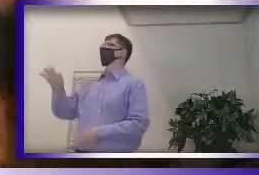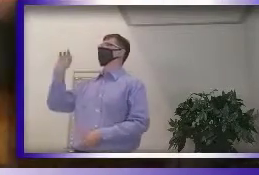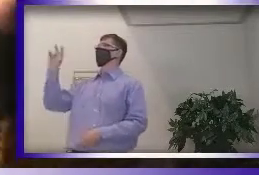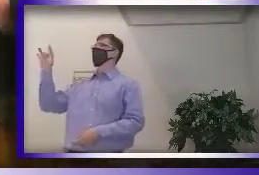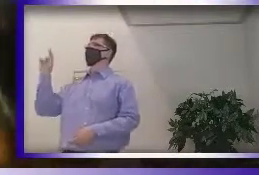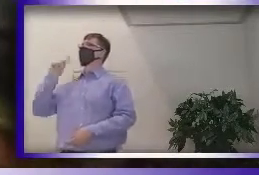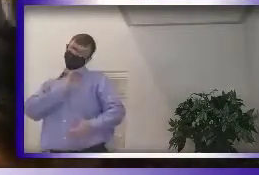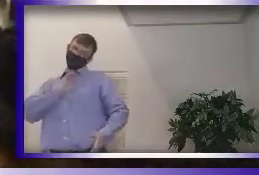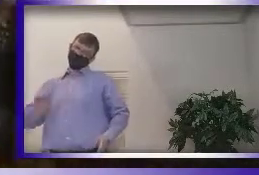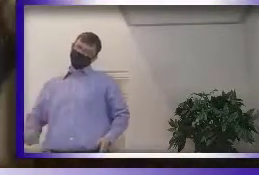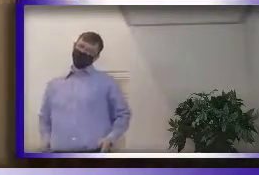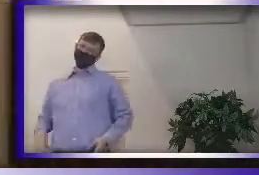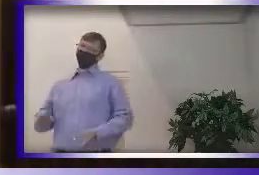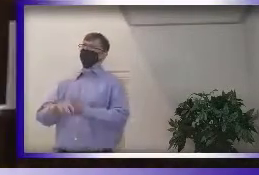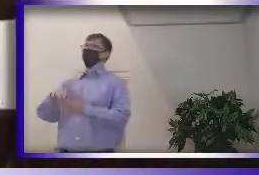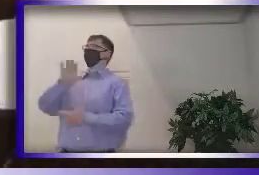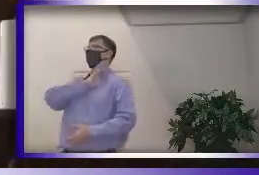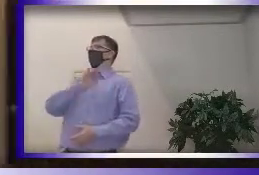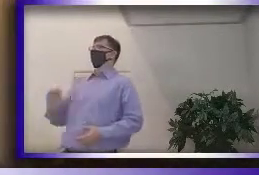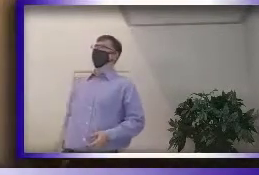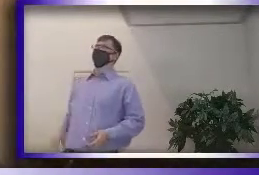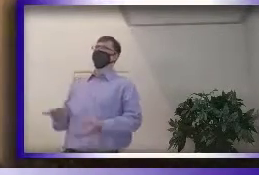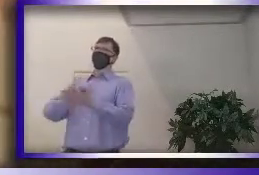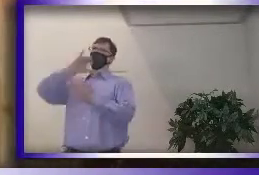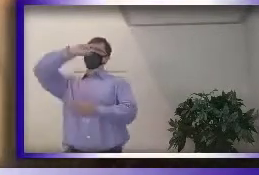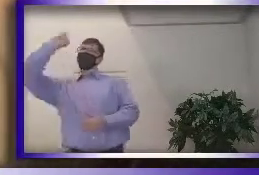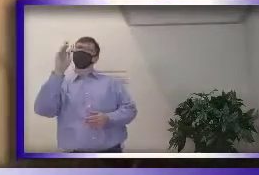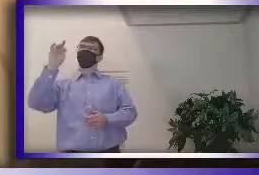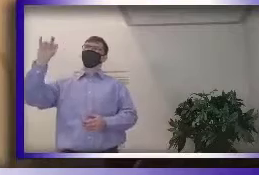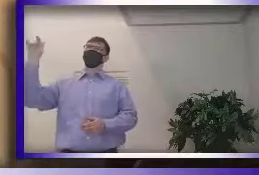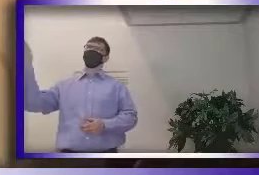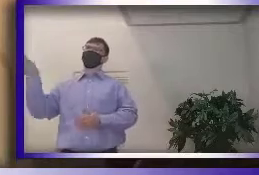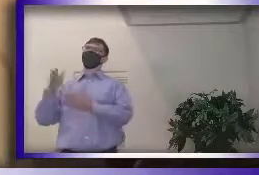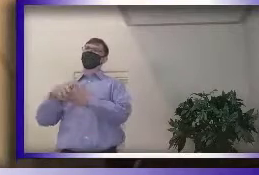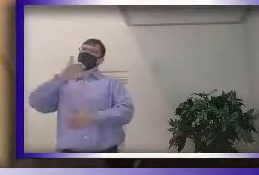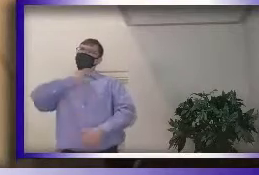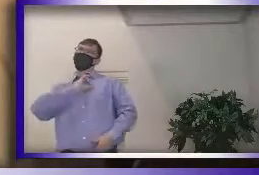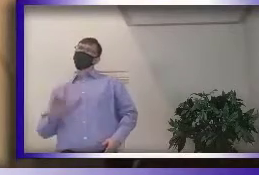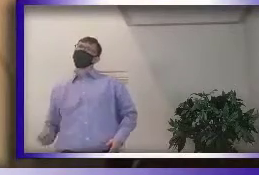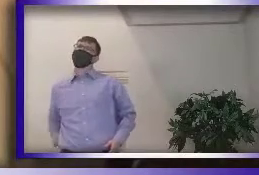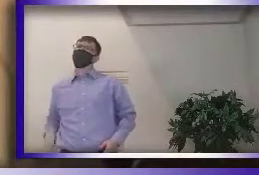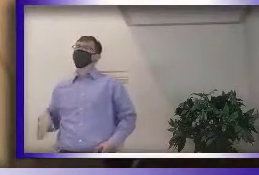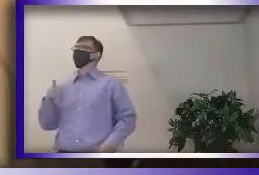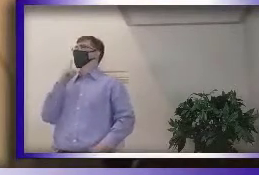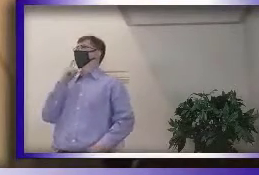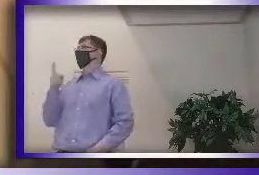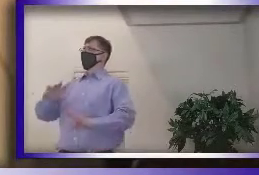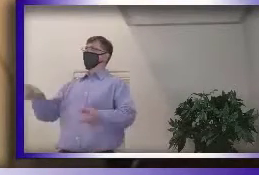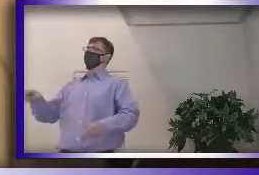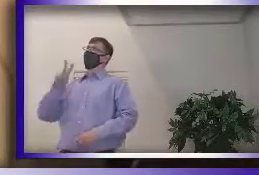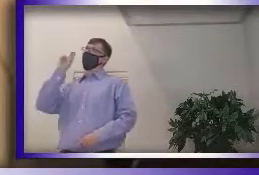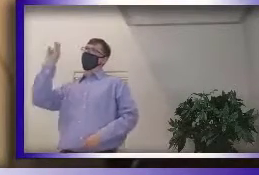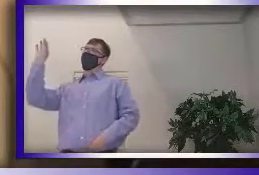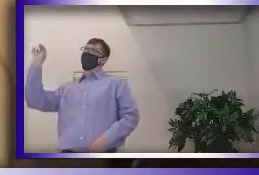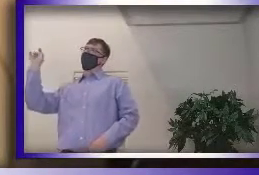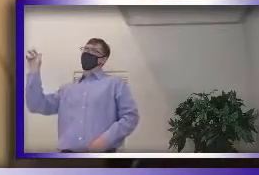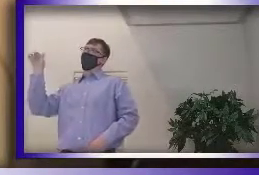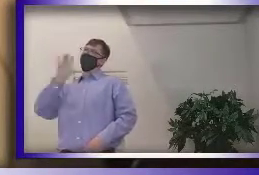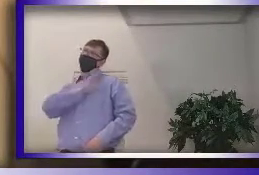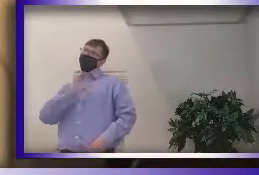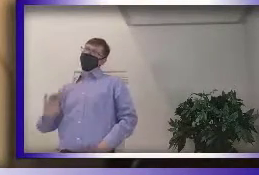Or Verl the Christ? Or whoever is out there online is the Christ and may or may not know